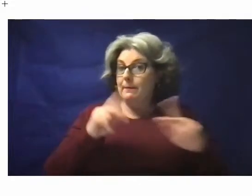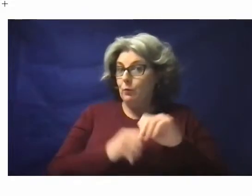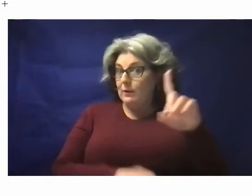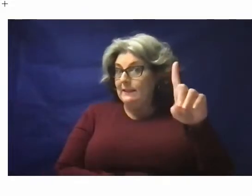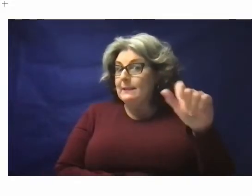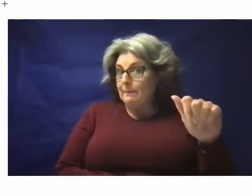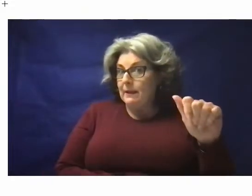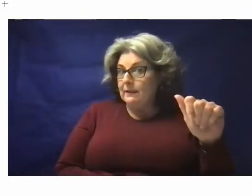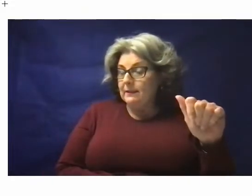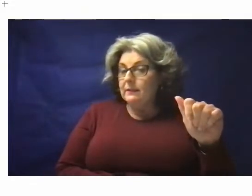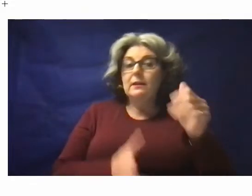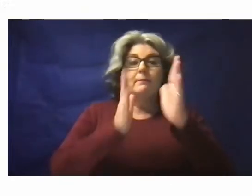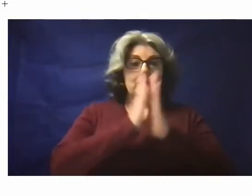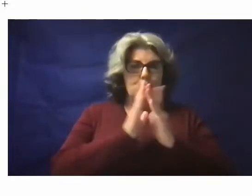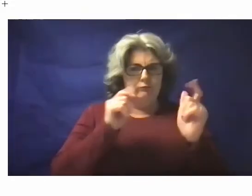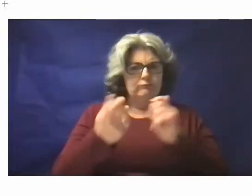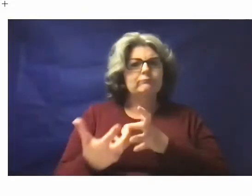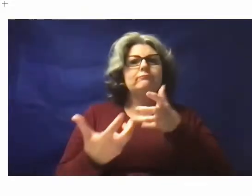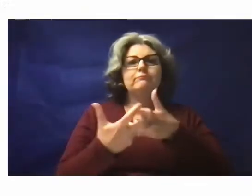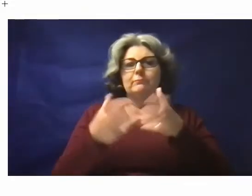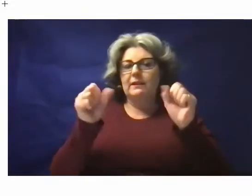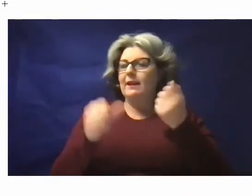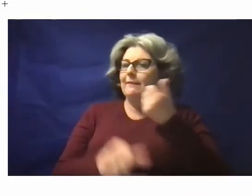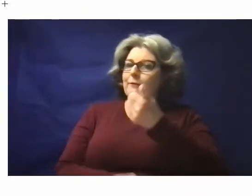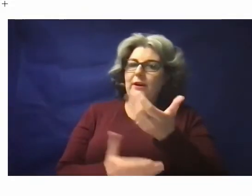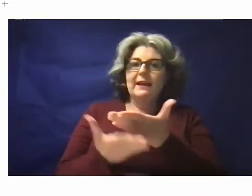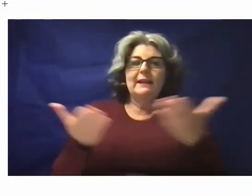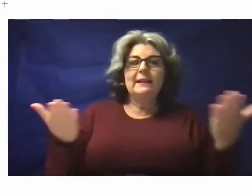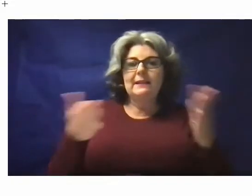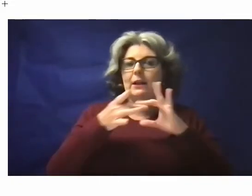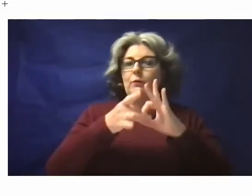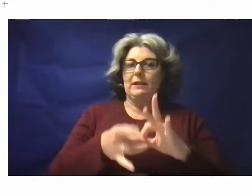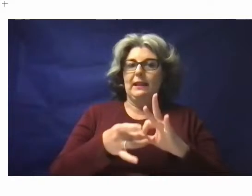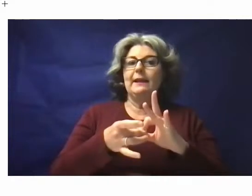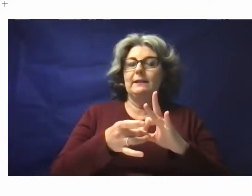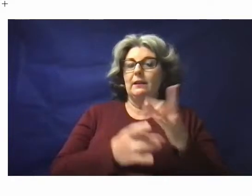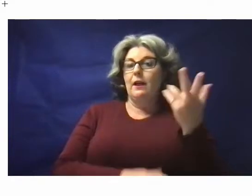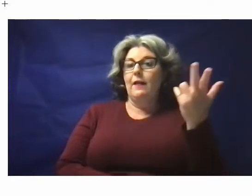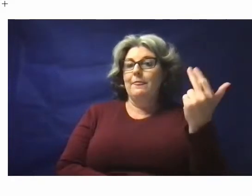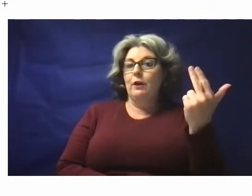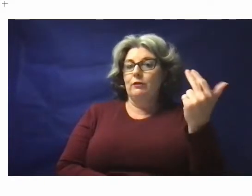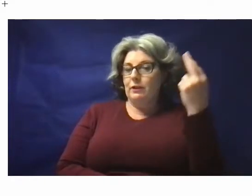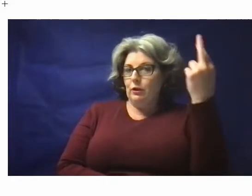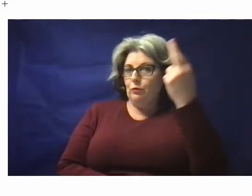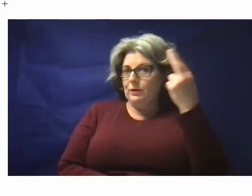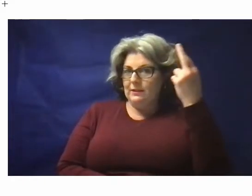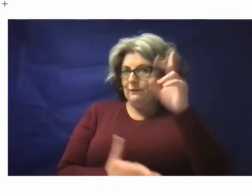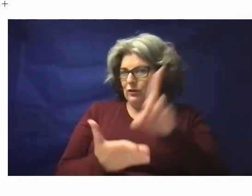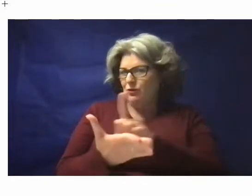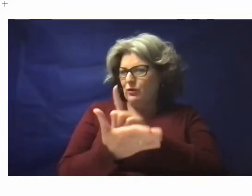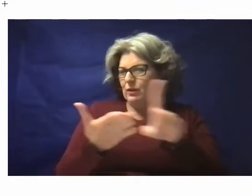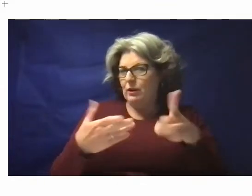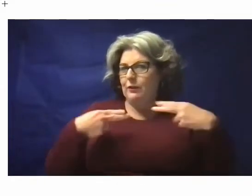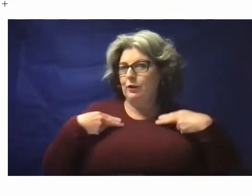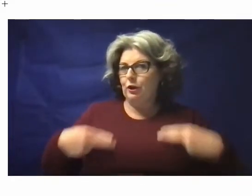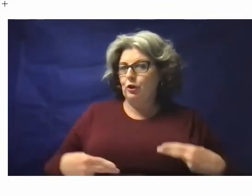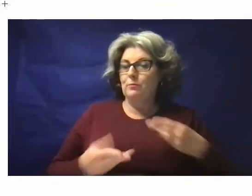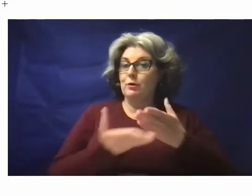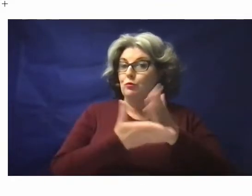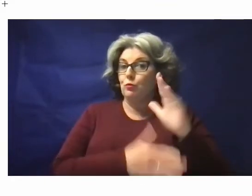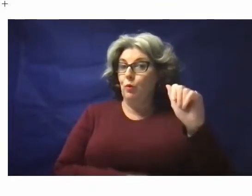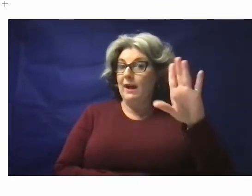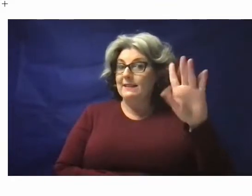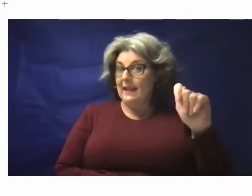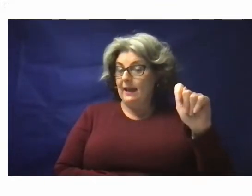you can request an accommodation for anything under the 13 grounds for discrimination under the Human Rights Act. So for example,